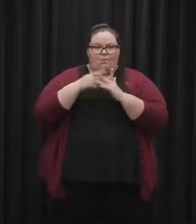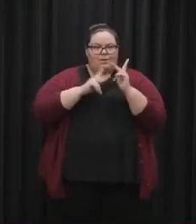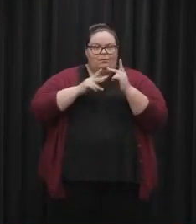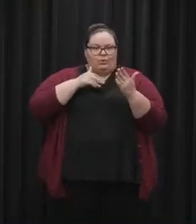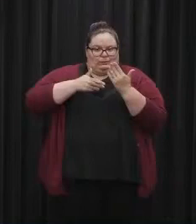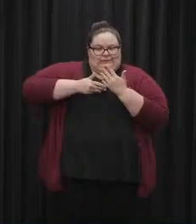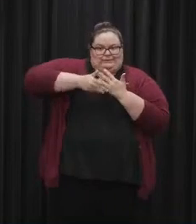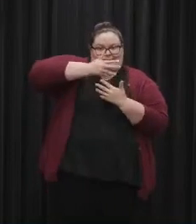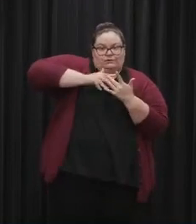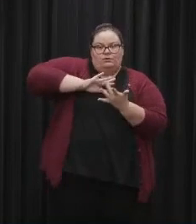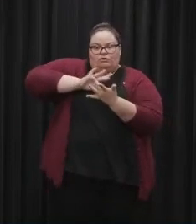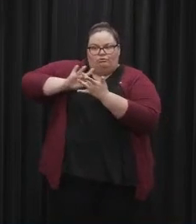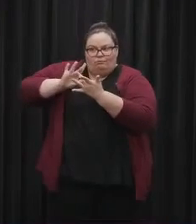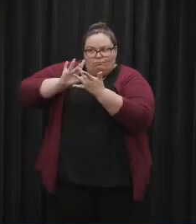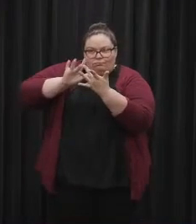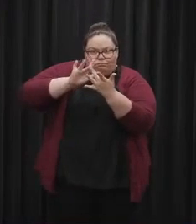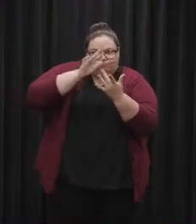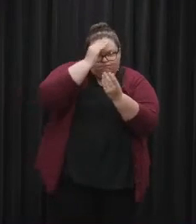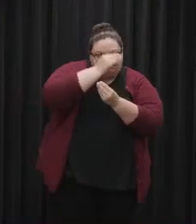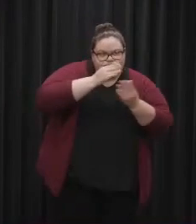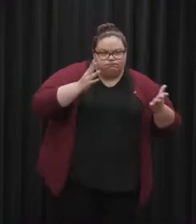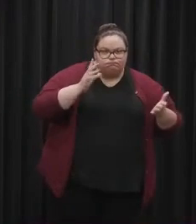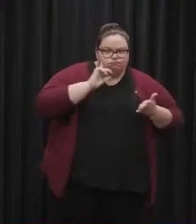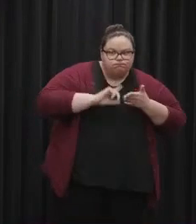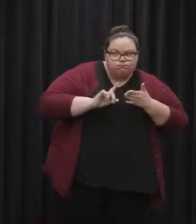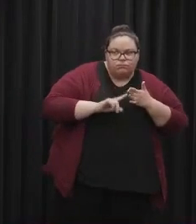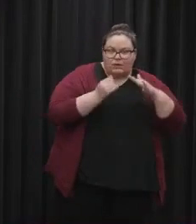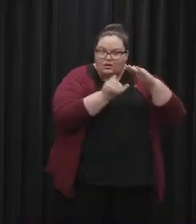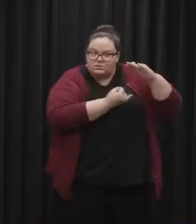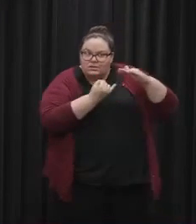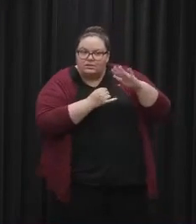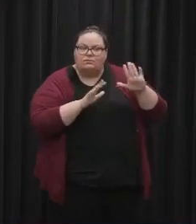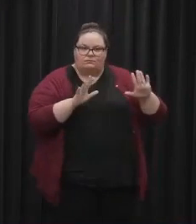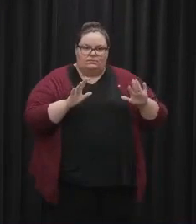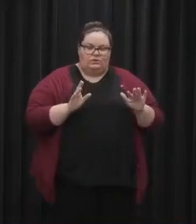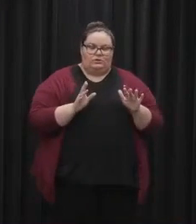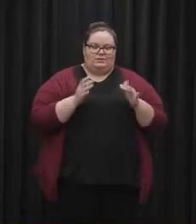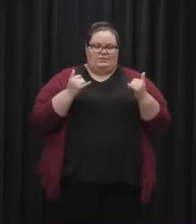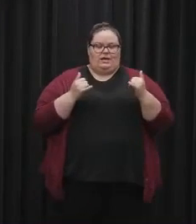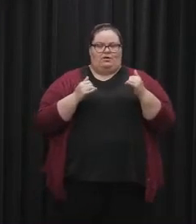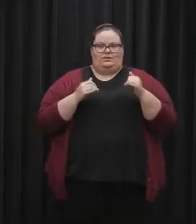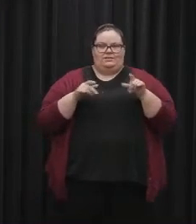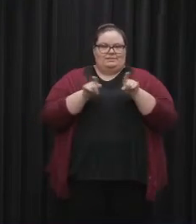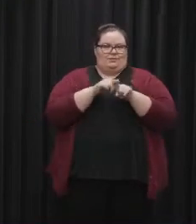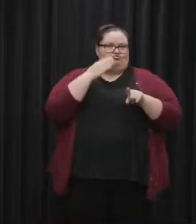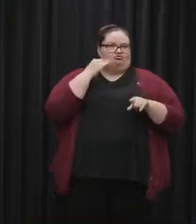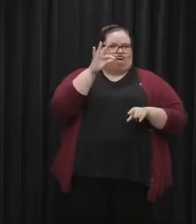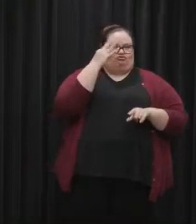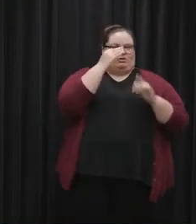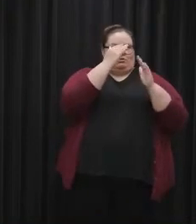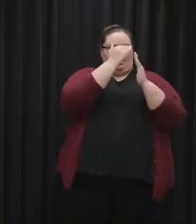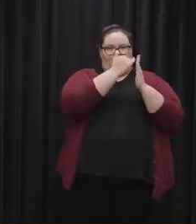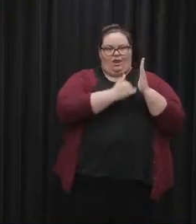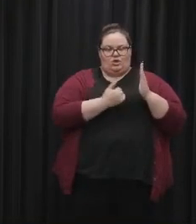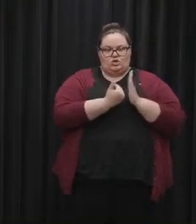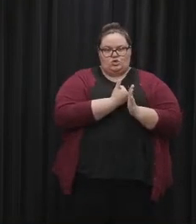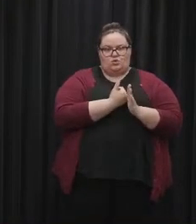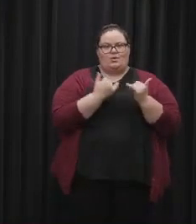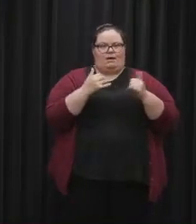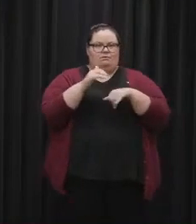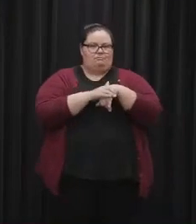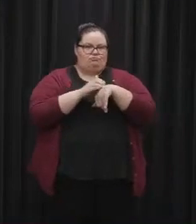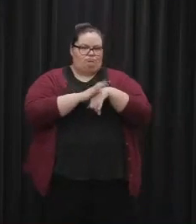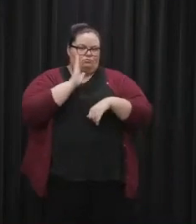traced and that they are isolating at home. So I'm just going to go through the same list that I just read in French of all the new